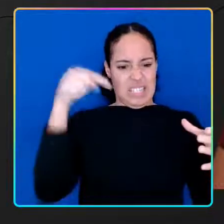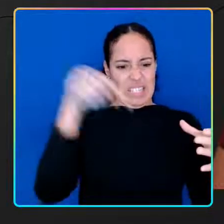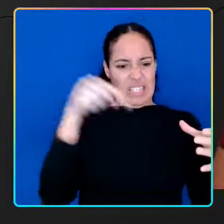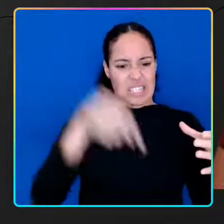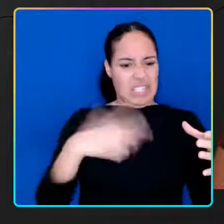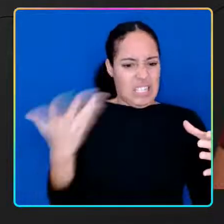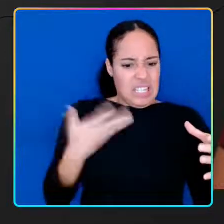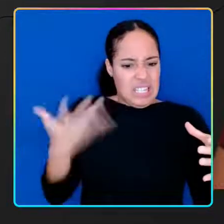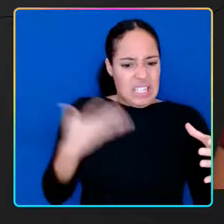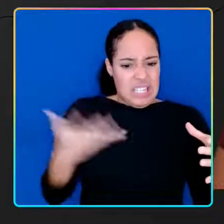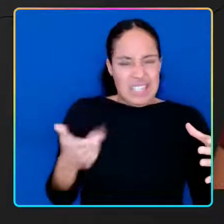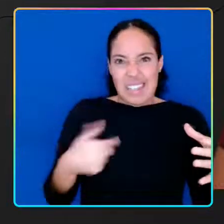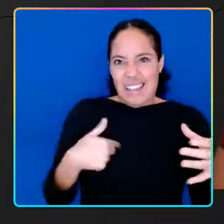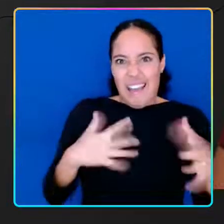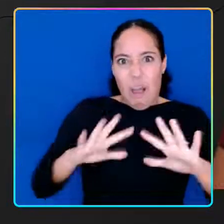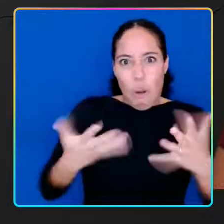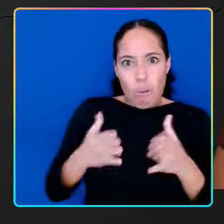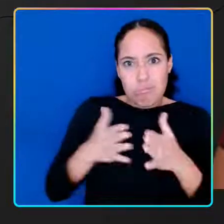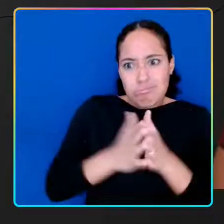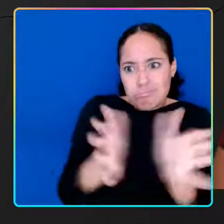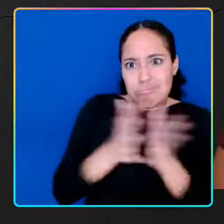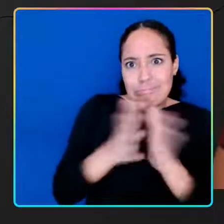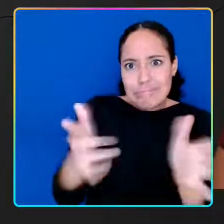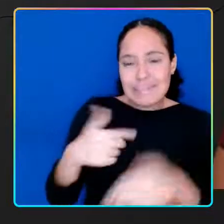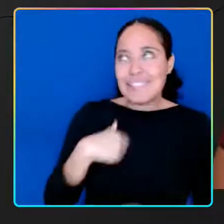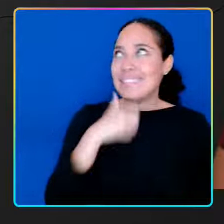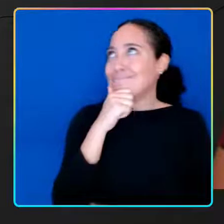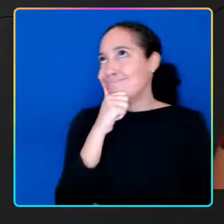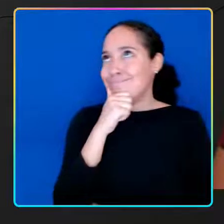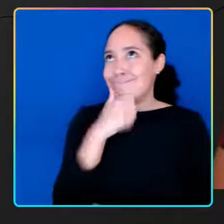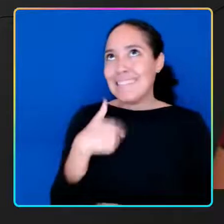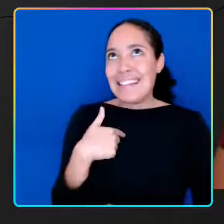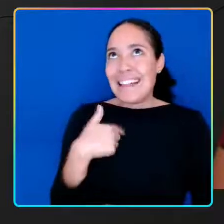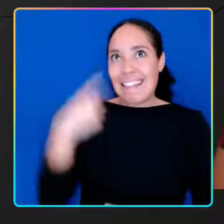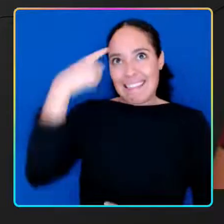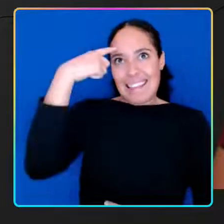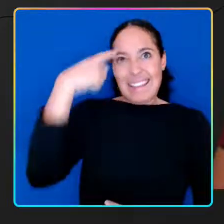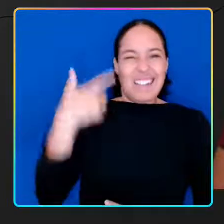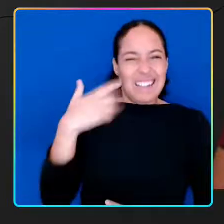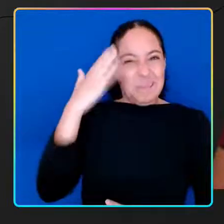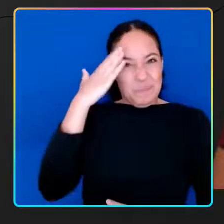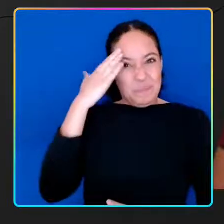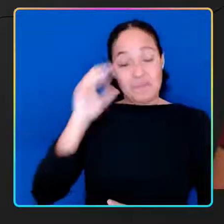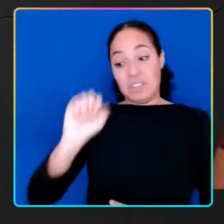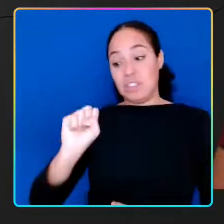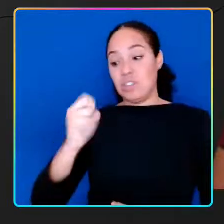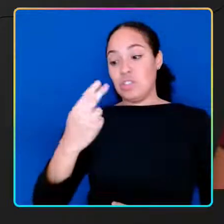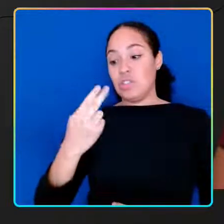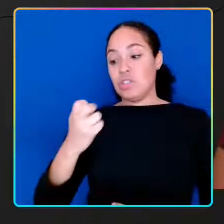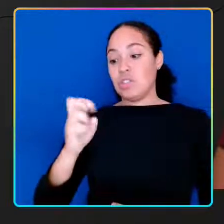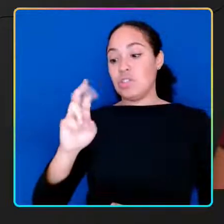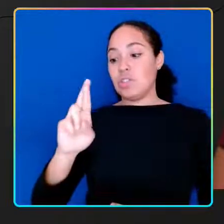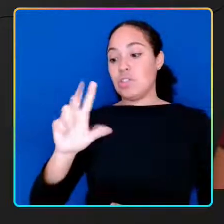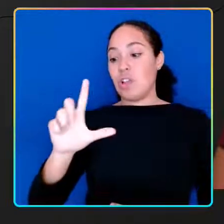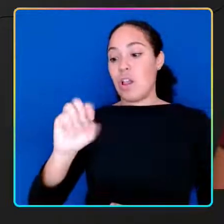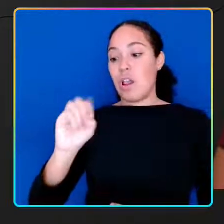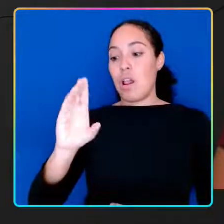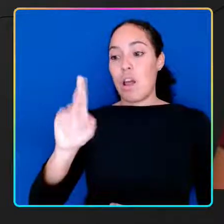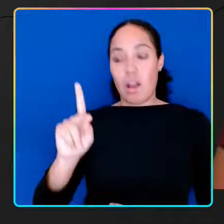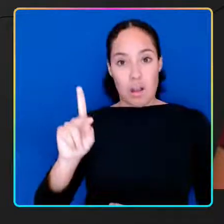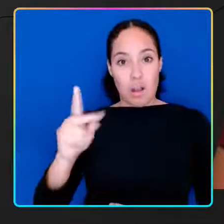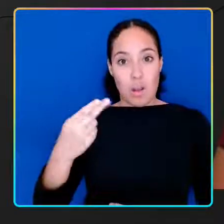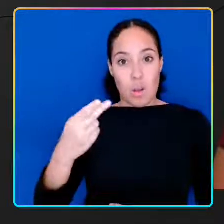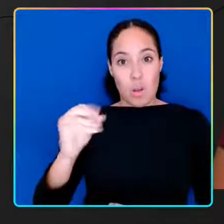to describe myself for anyone who might be a Sherlock Holmes fan. Obviously, it's based in the UK. It's based in